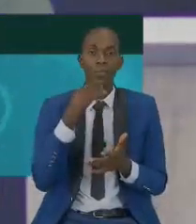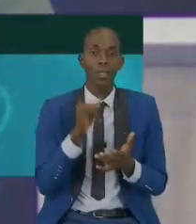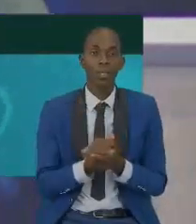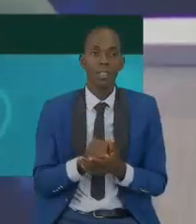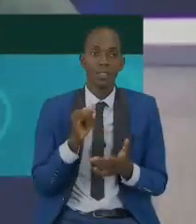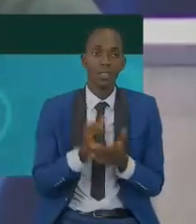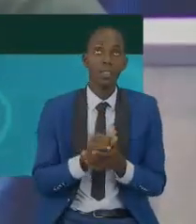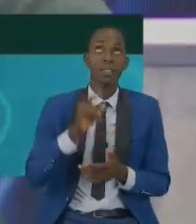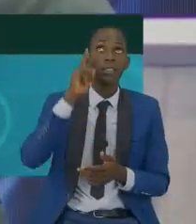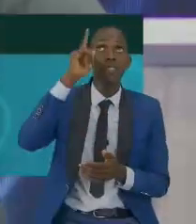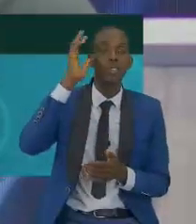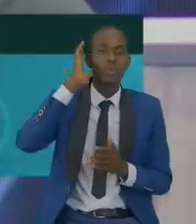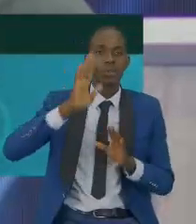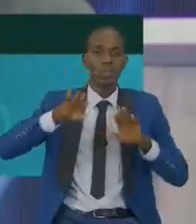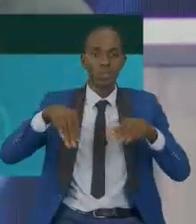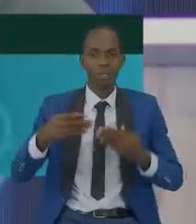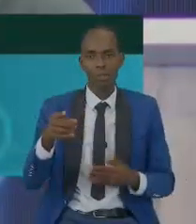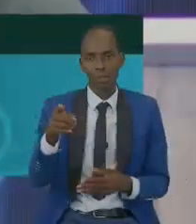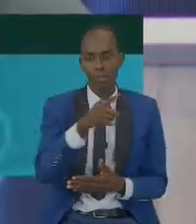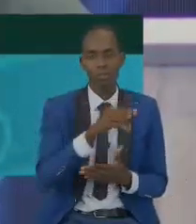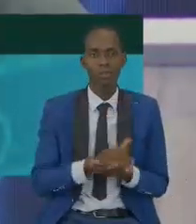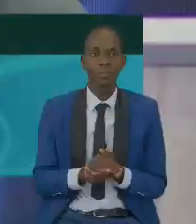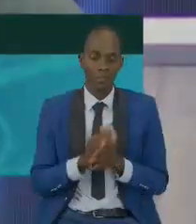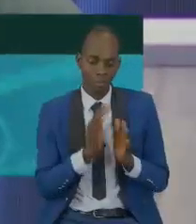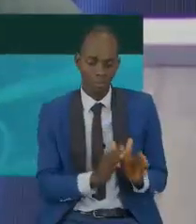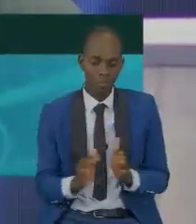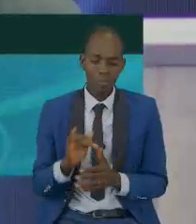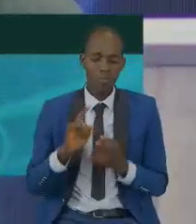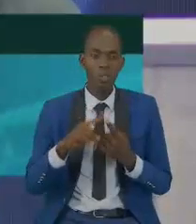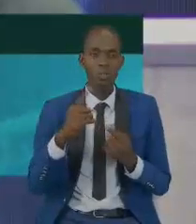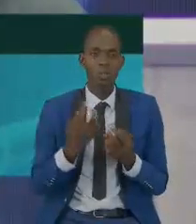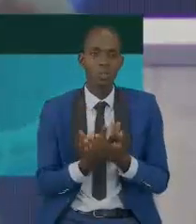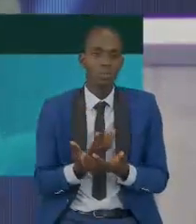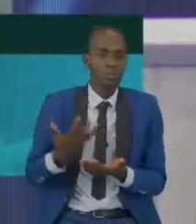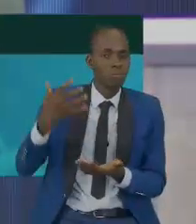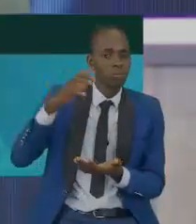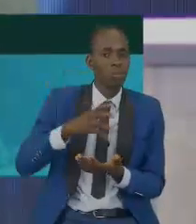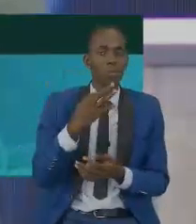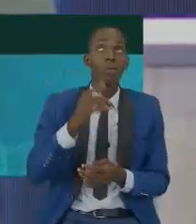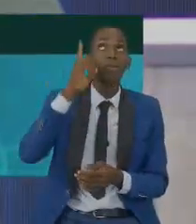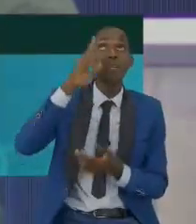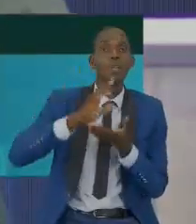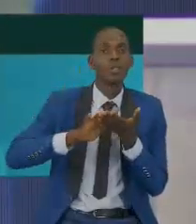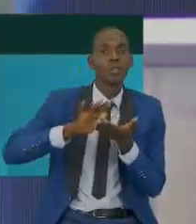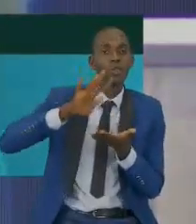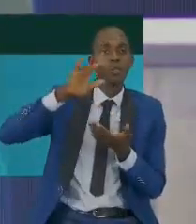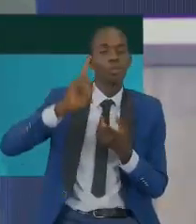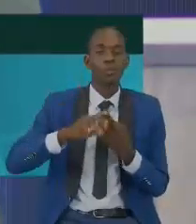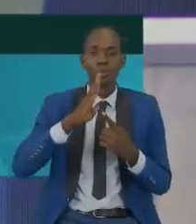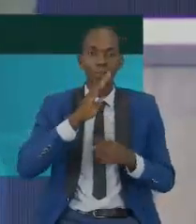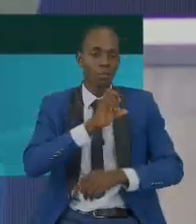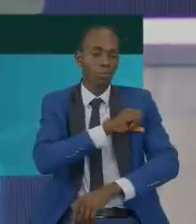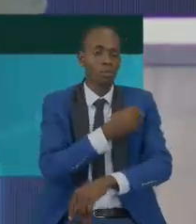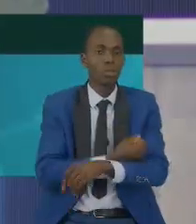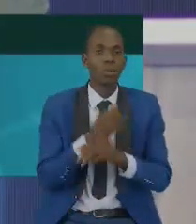he will grant you, according to the riches of his glory, to be strengthened